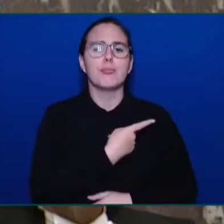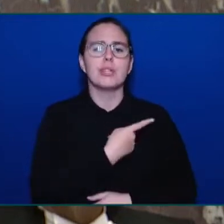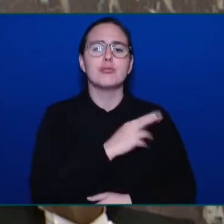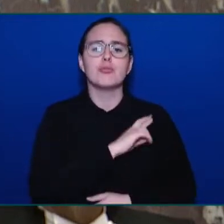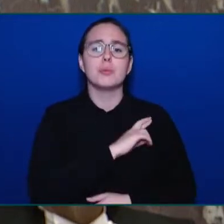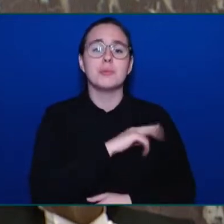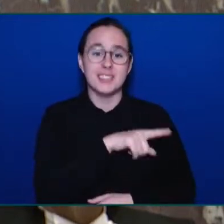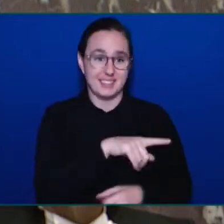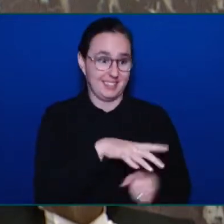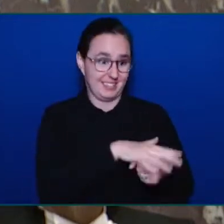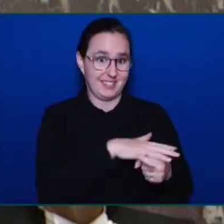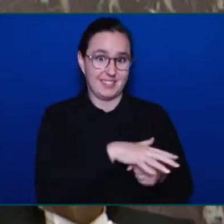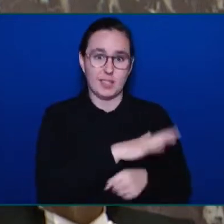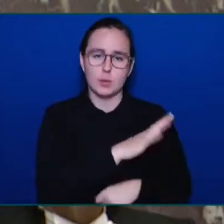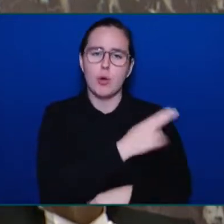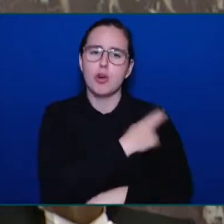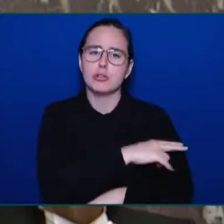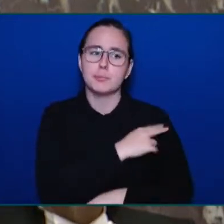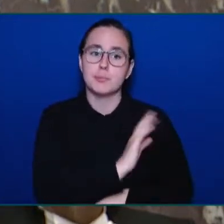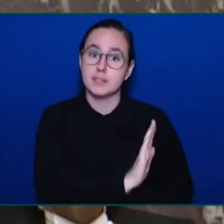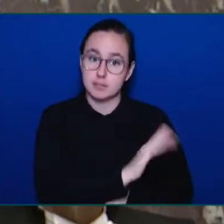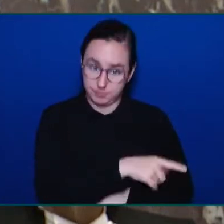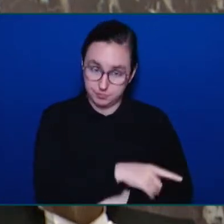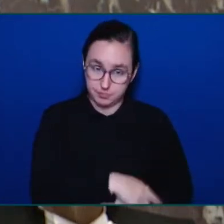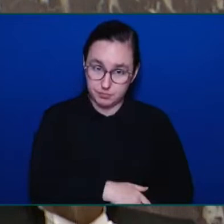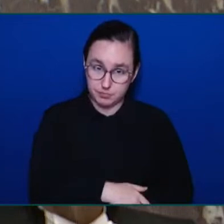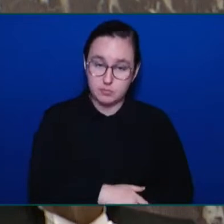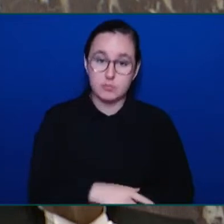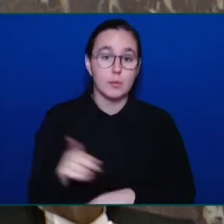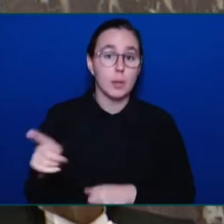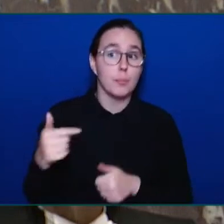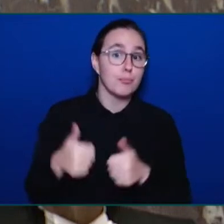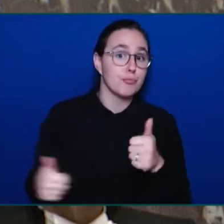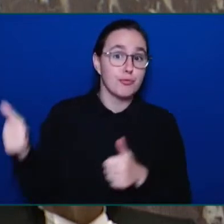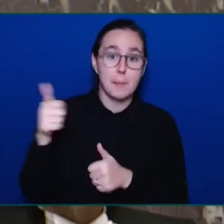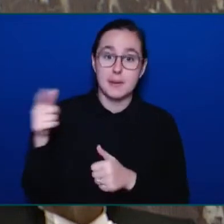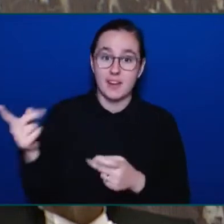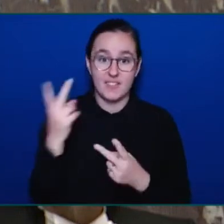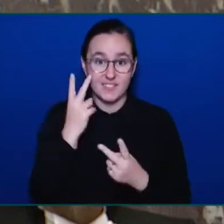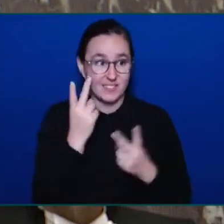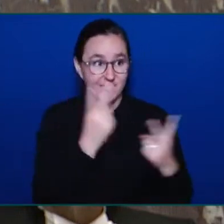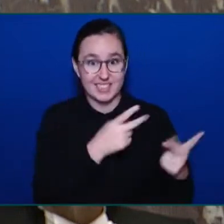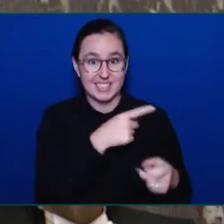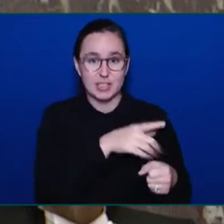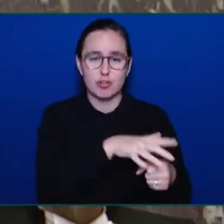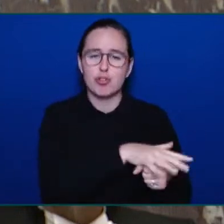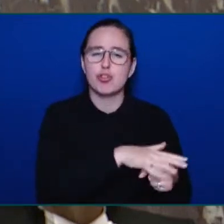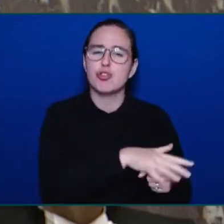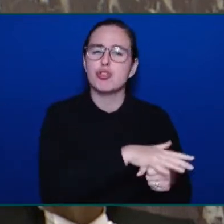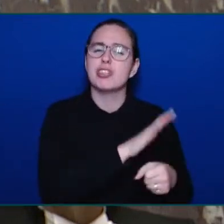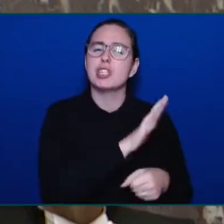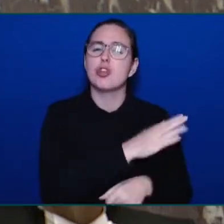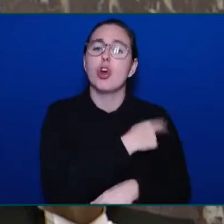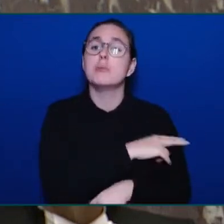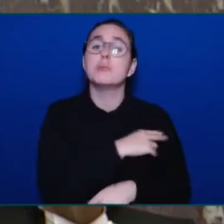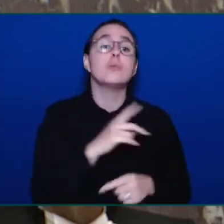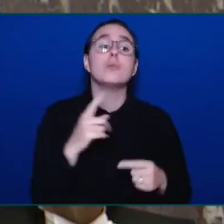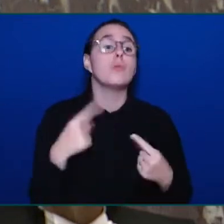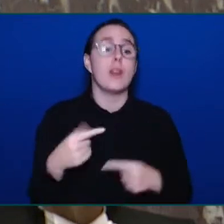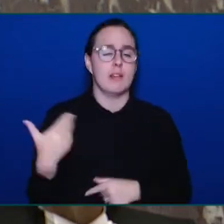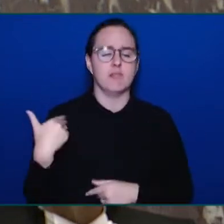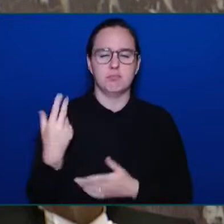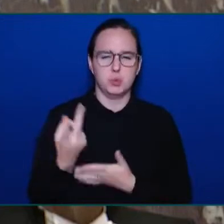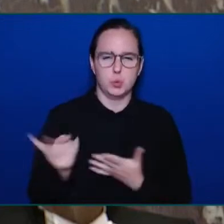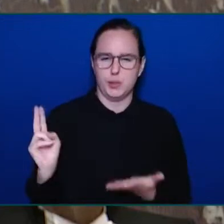Premier visited the Prince Rupert Regional Hospital just a couple of weeks ago, you know, We talked with a full